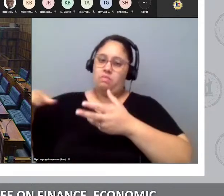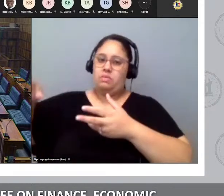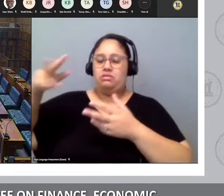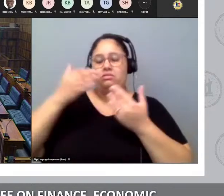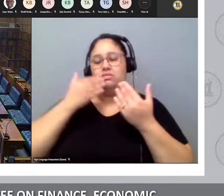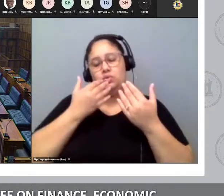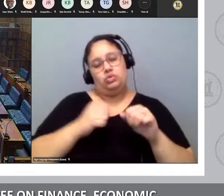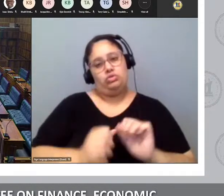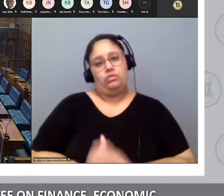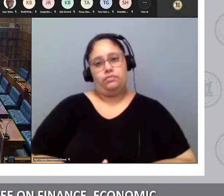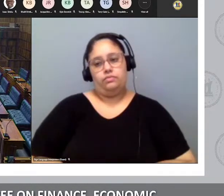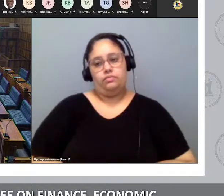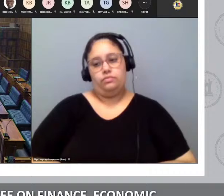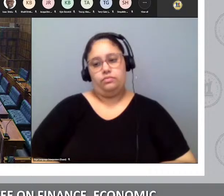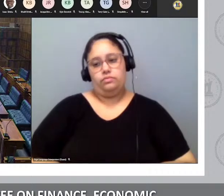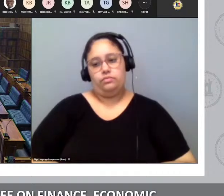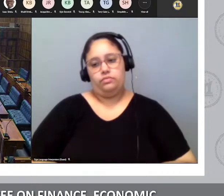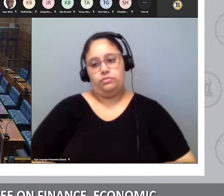thanks